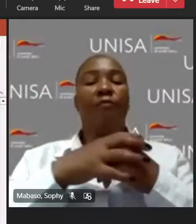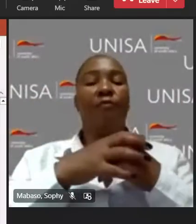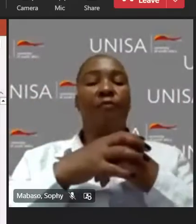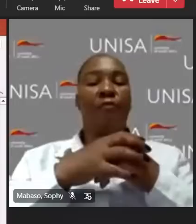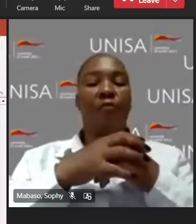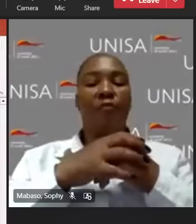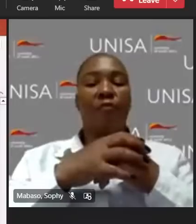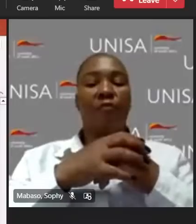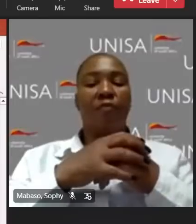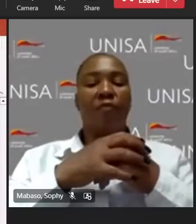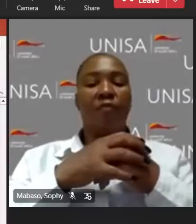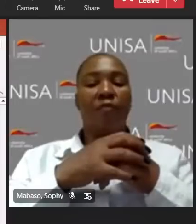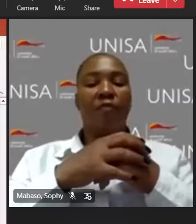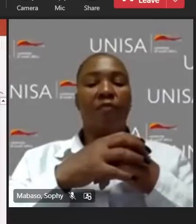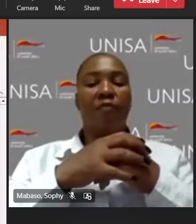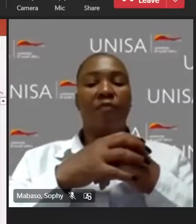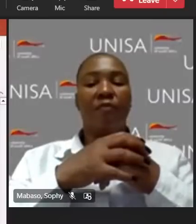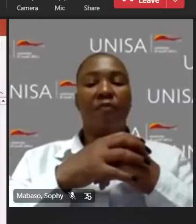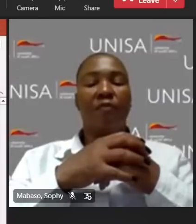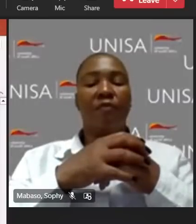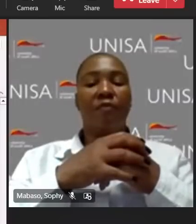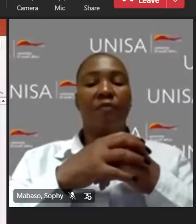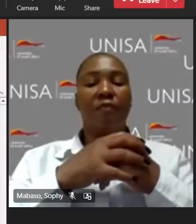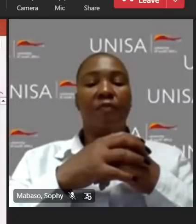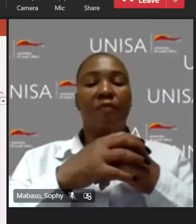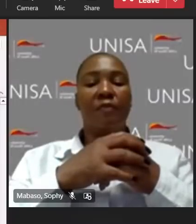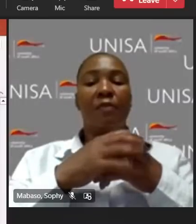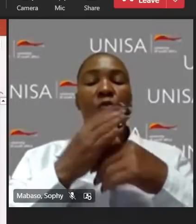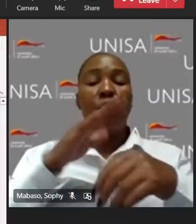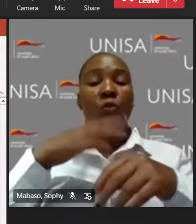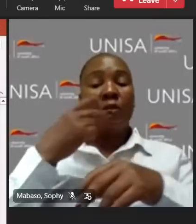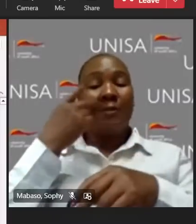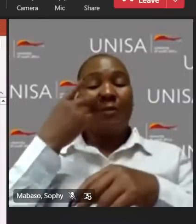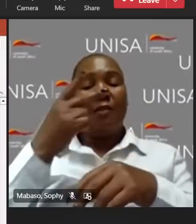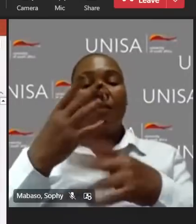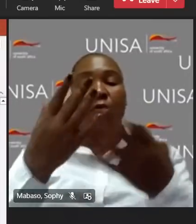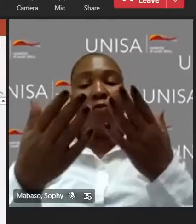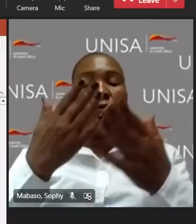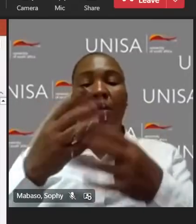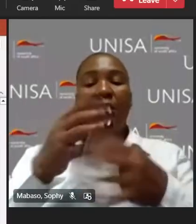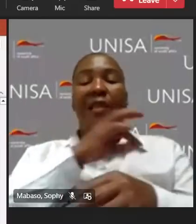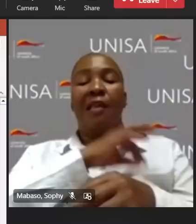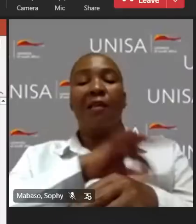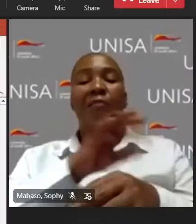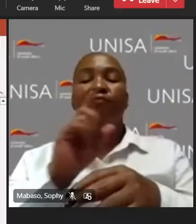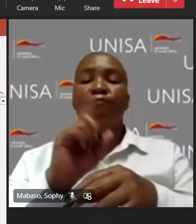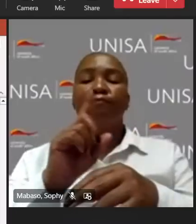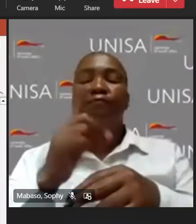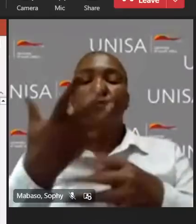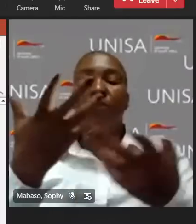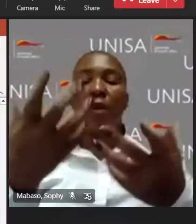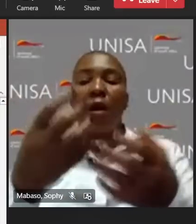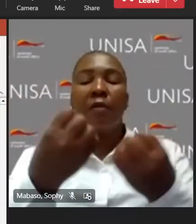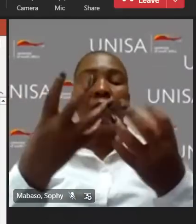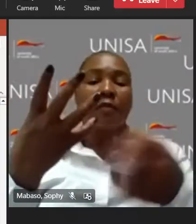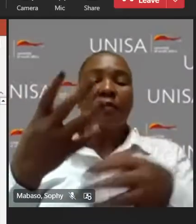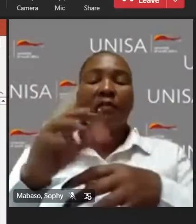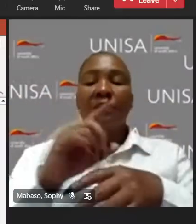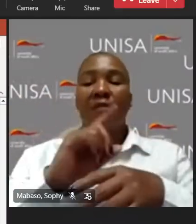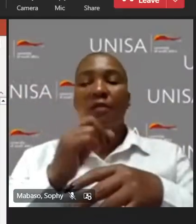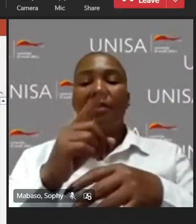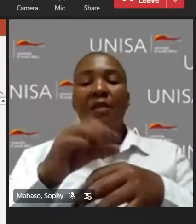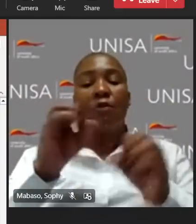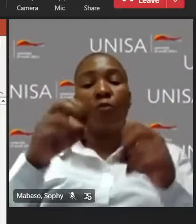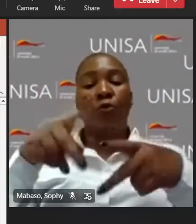be working, or you should have a source of income that proves that if we grant you this opportunity of